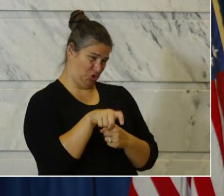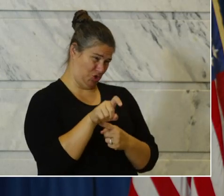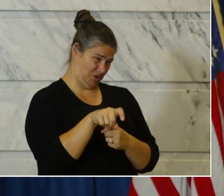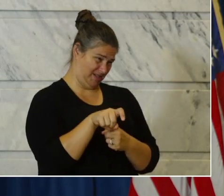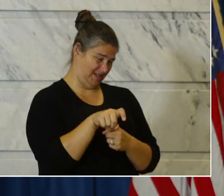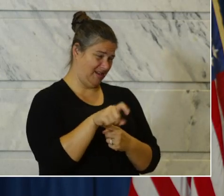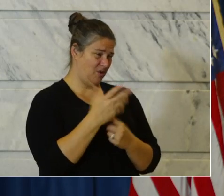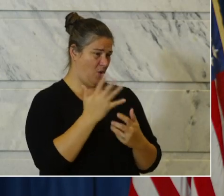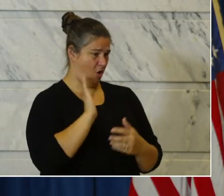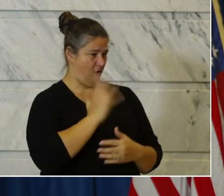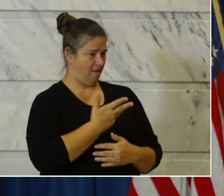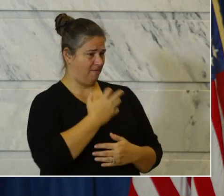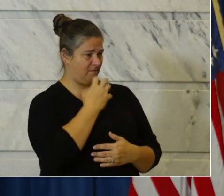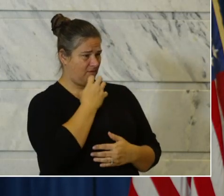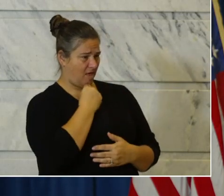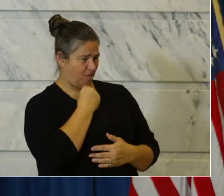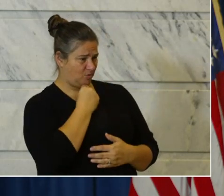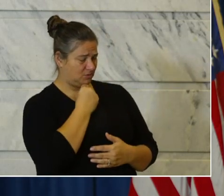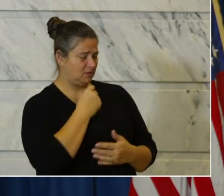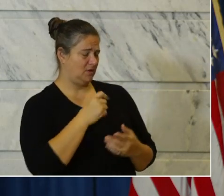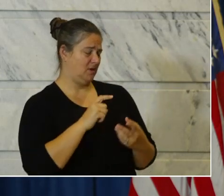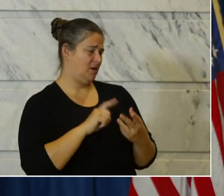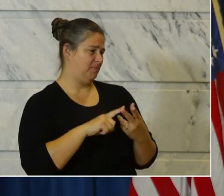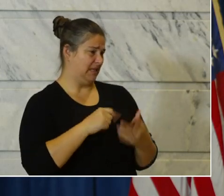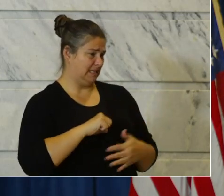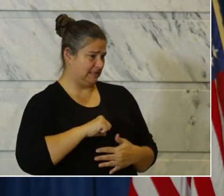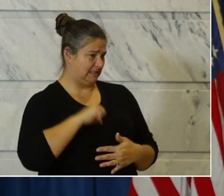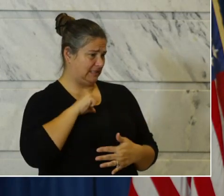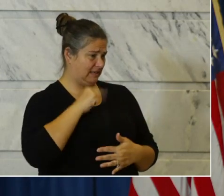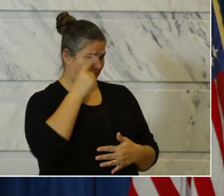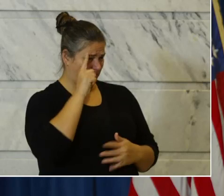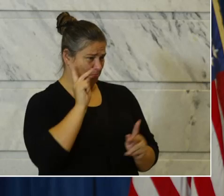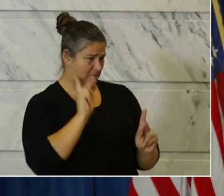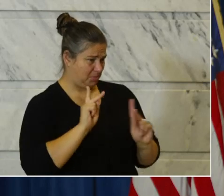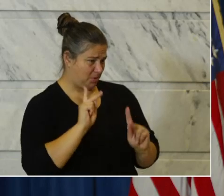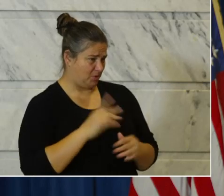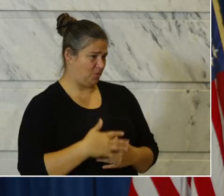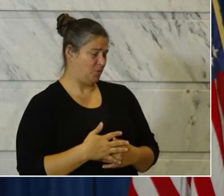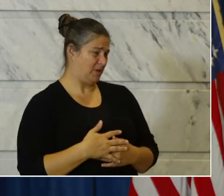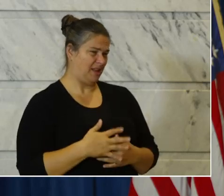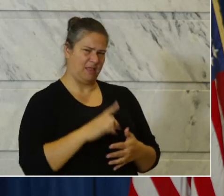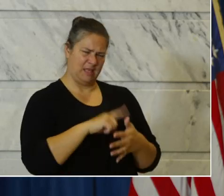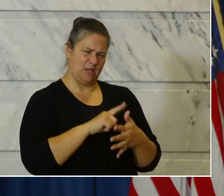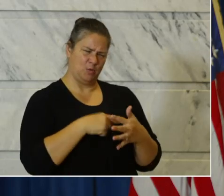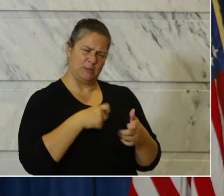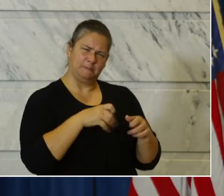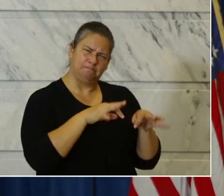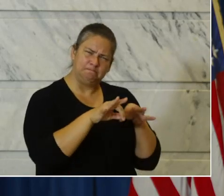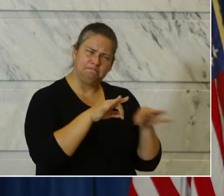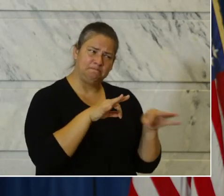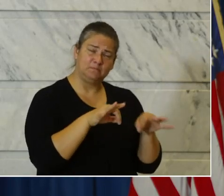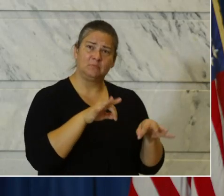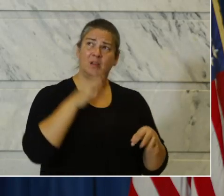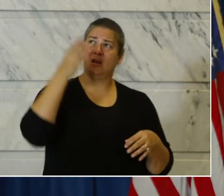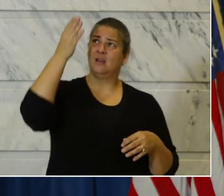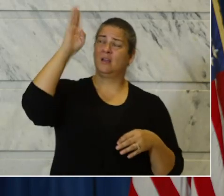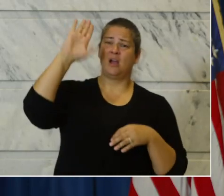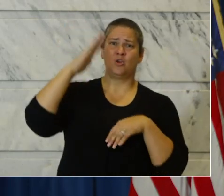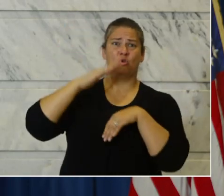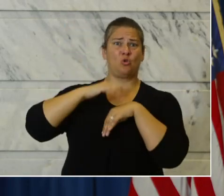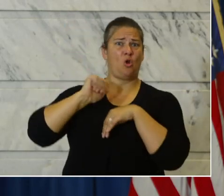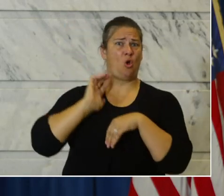all people, about the fact that I believe that God calls on us to build a world that is free of inequities